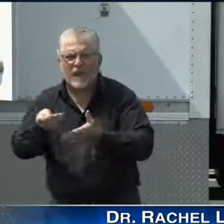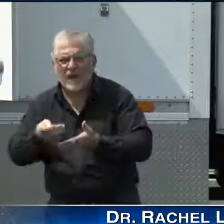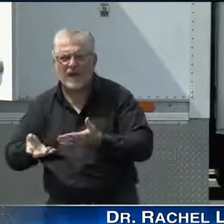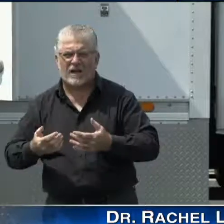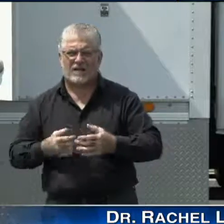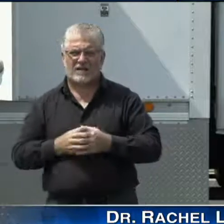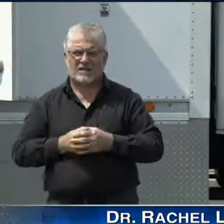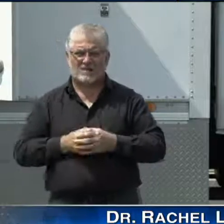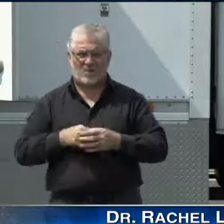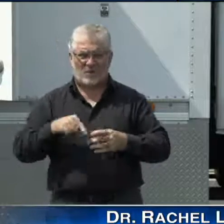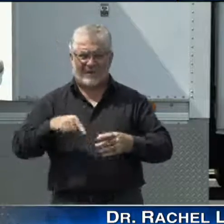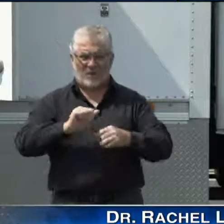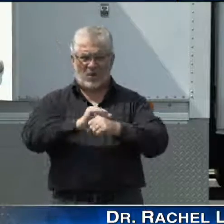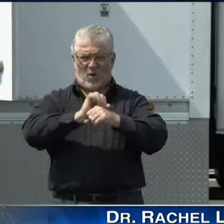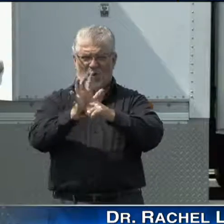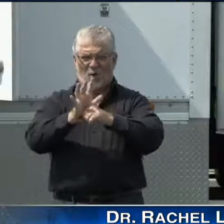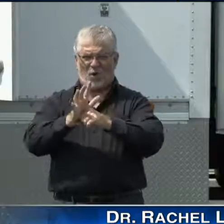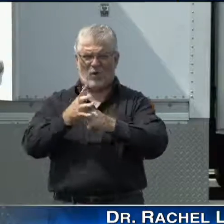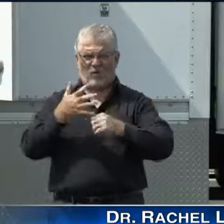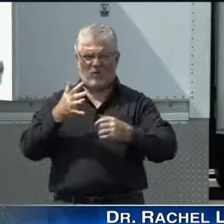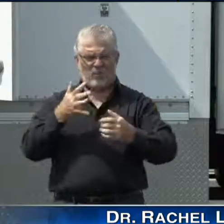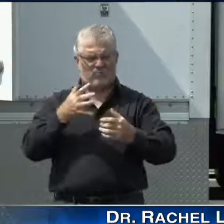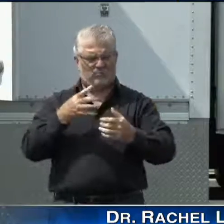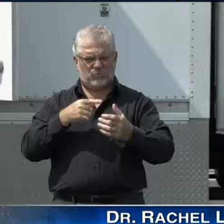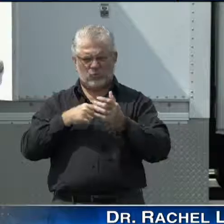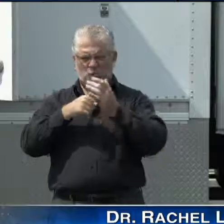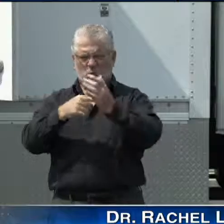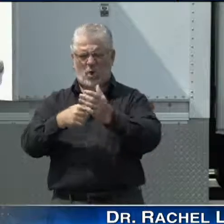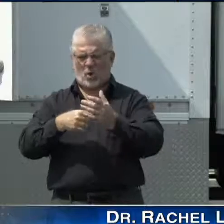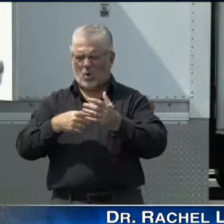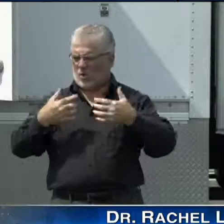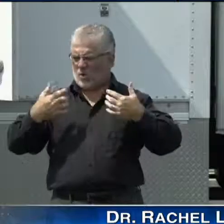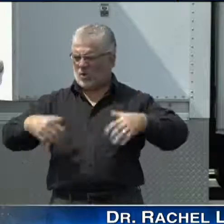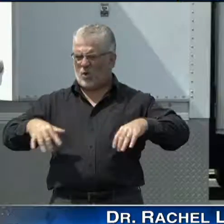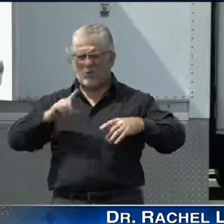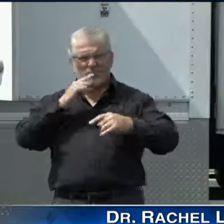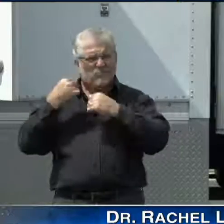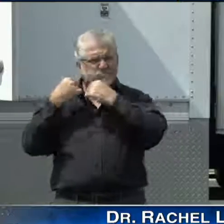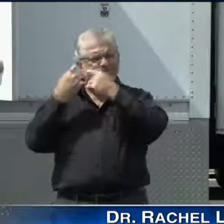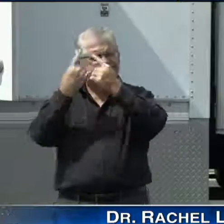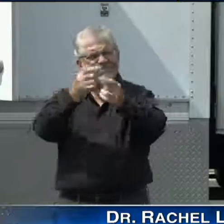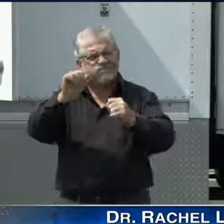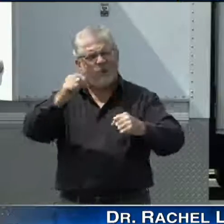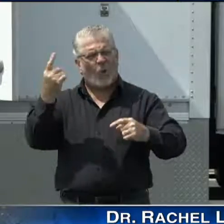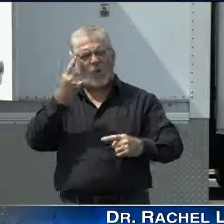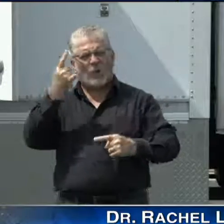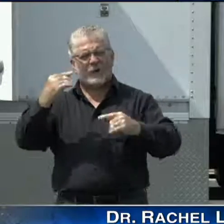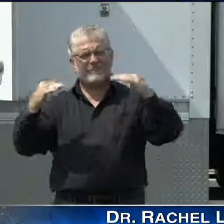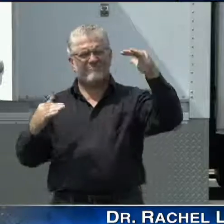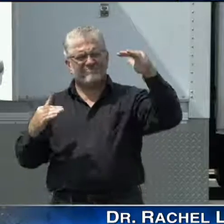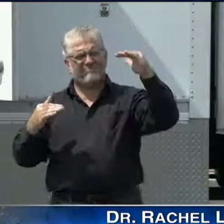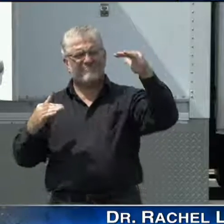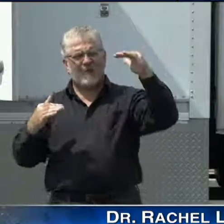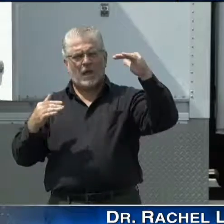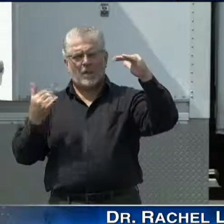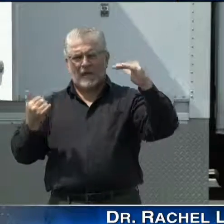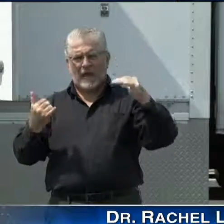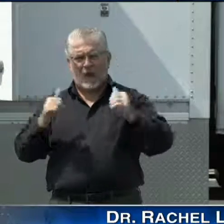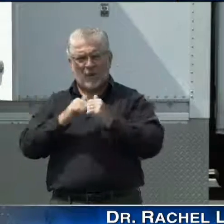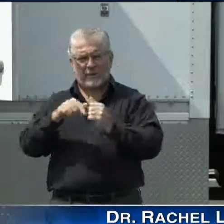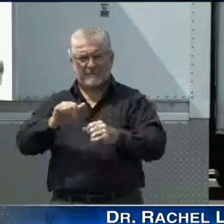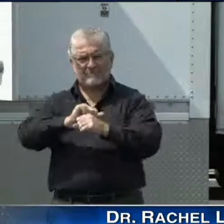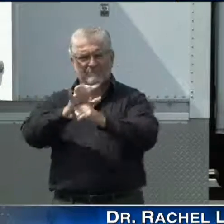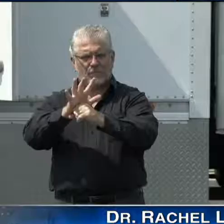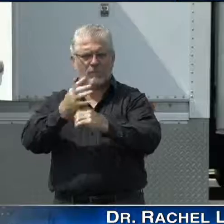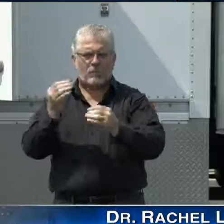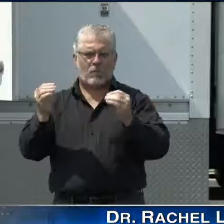about health disparities. And this is just one way that the Pennsylvania Department of Health and the Wolf administration are addressing these very